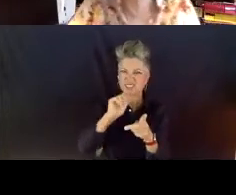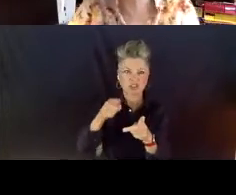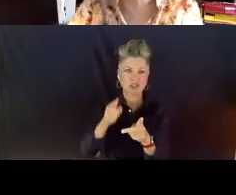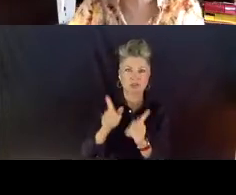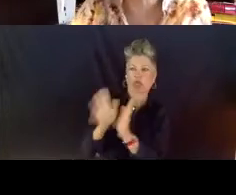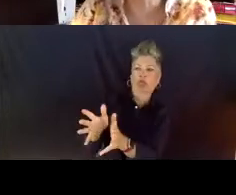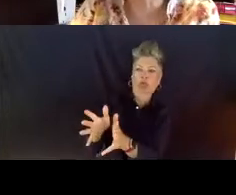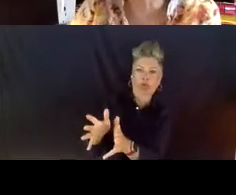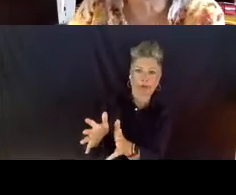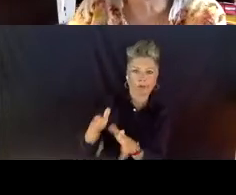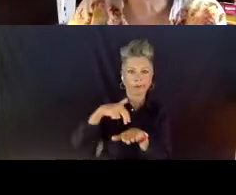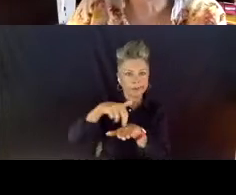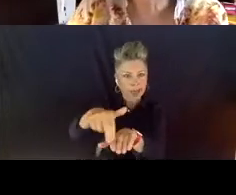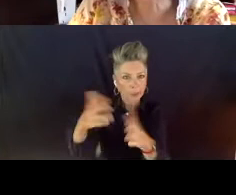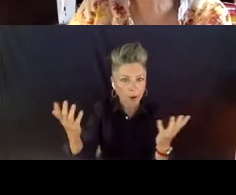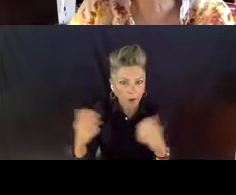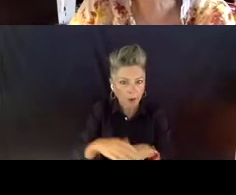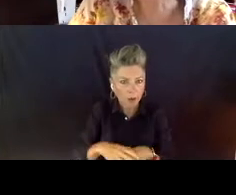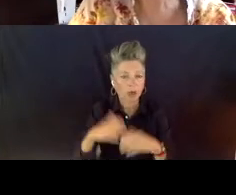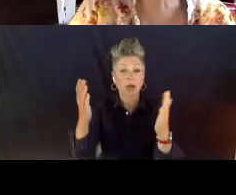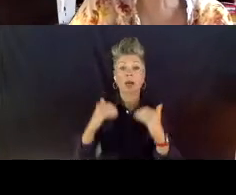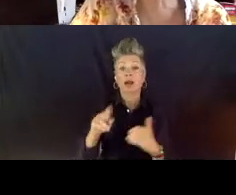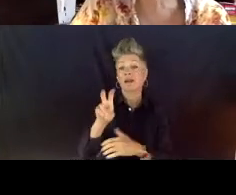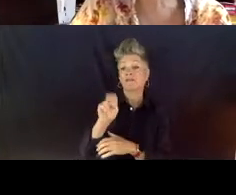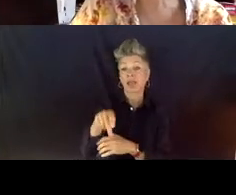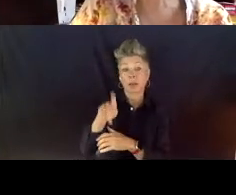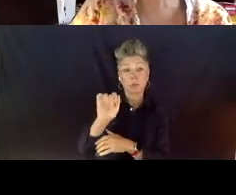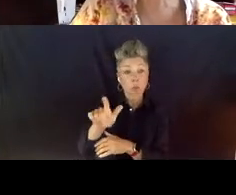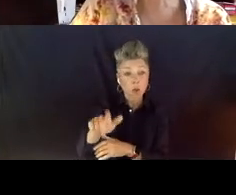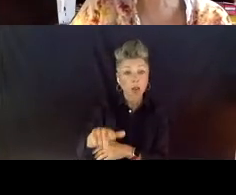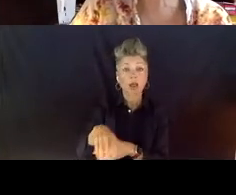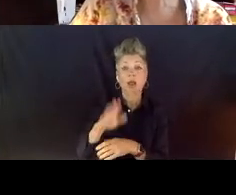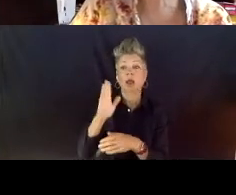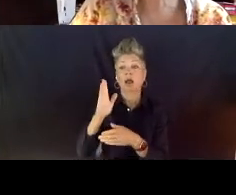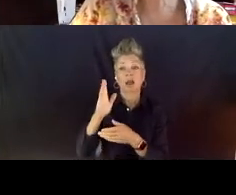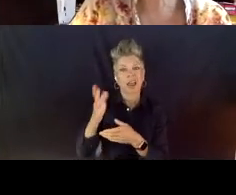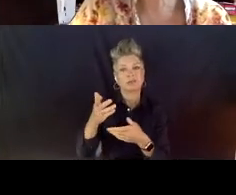of the sidewalks, van pool and feeder buses, park and rides.